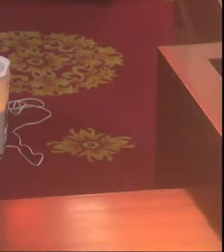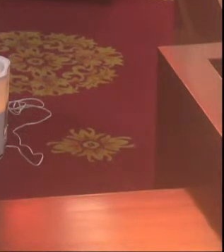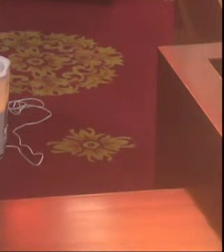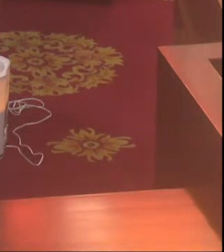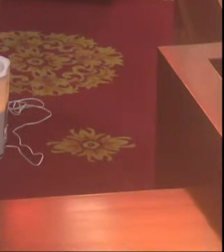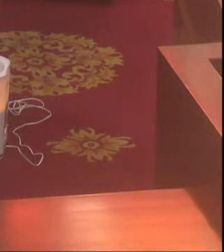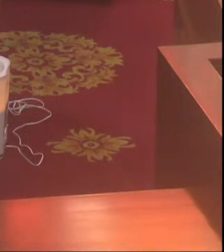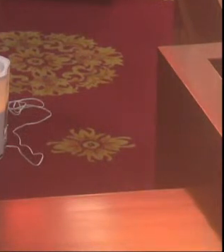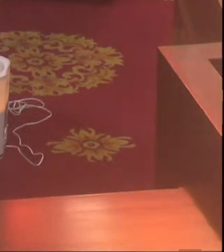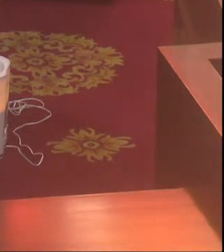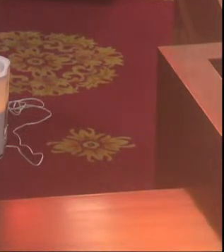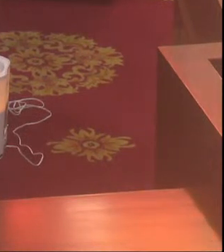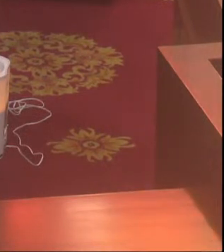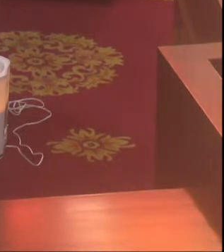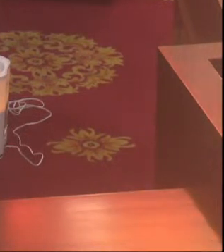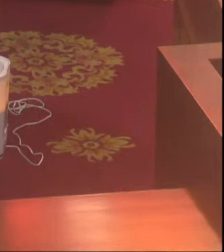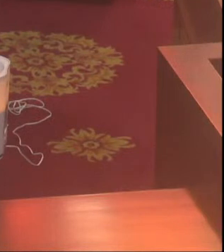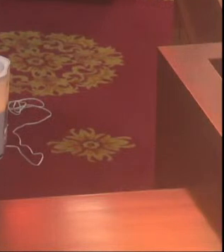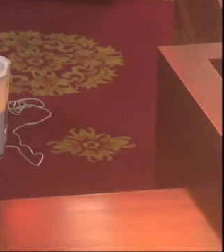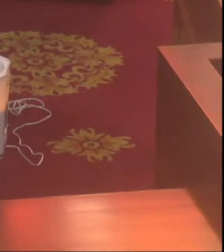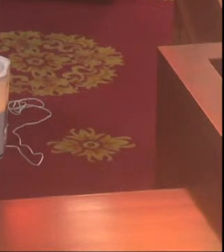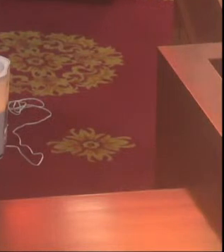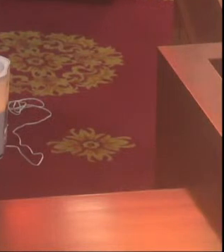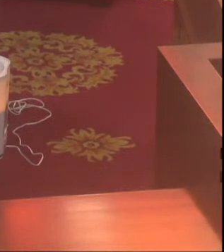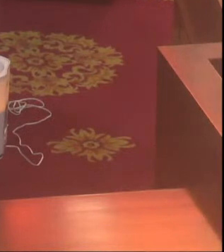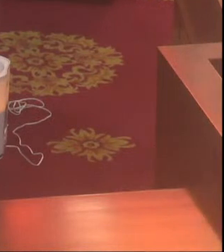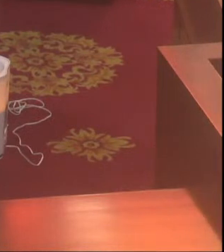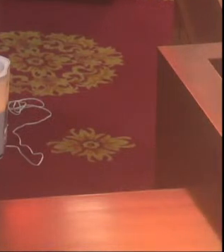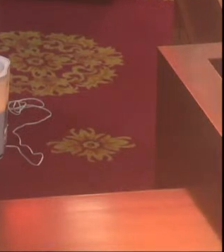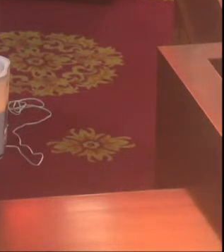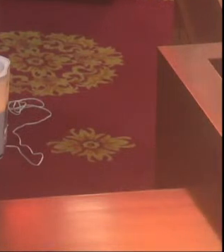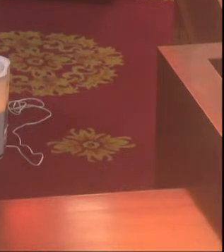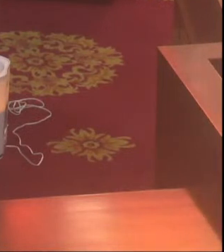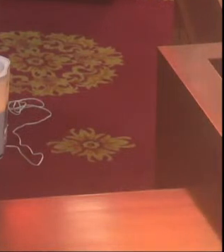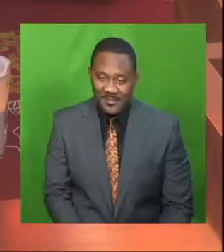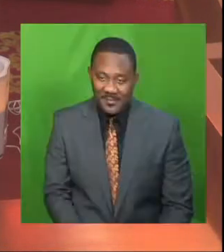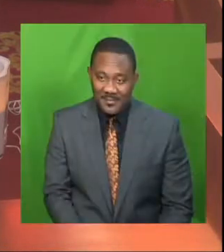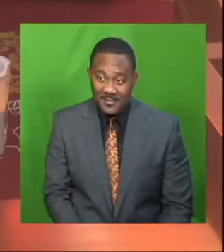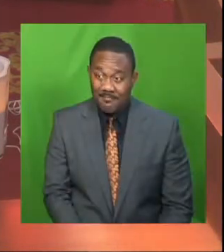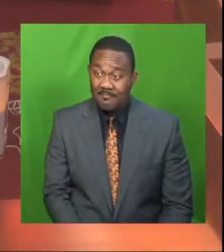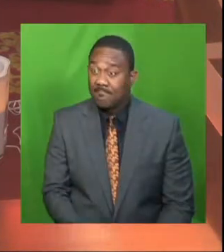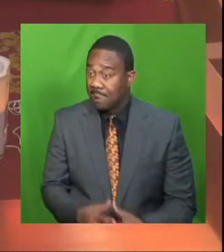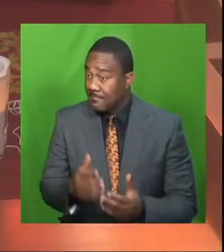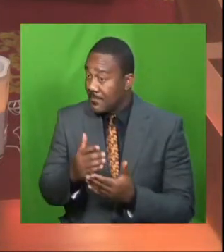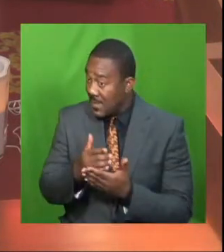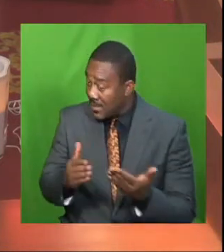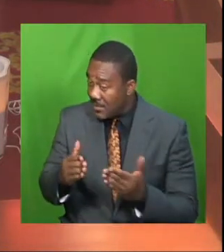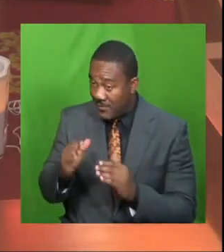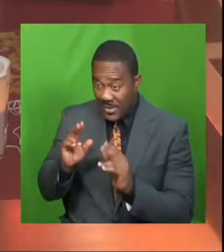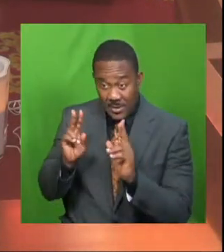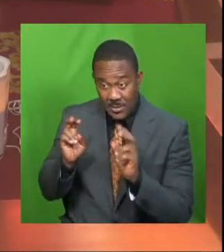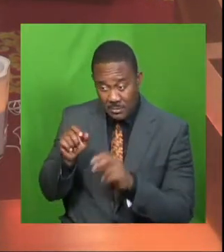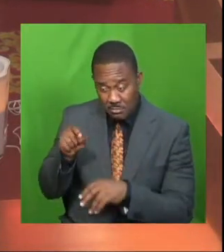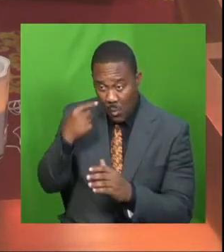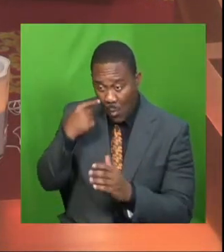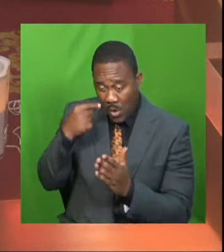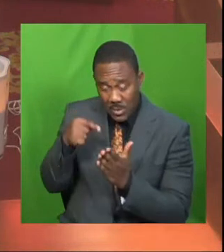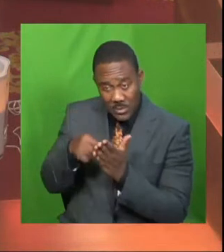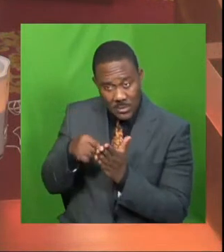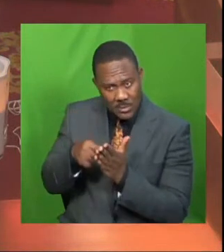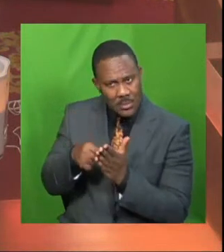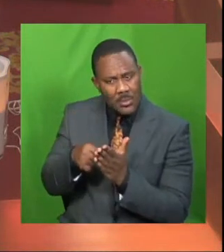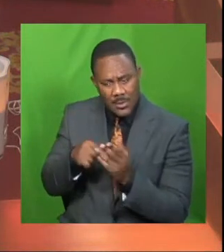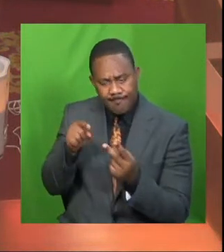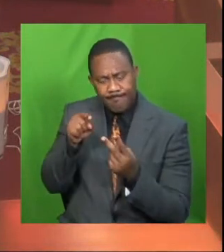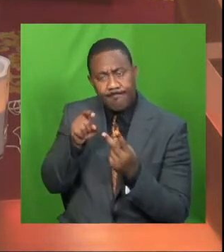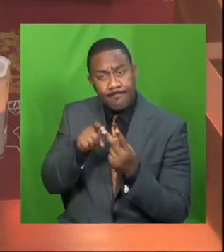but responds to these new emerging issues, some of which I have outlined here. Mr. Speaker, secondly, I want to